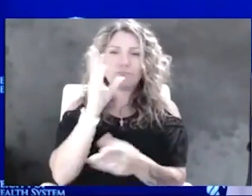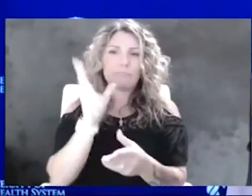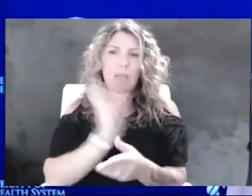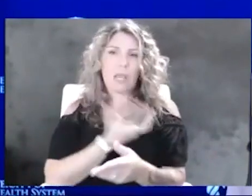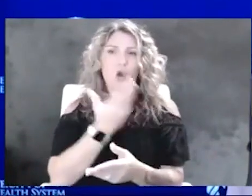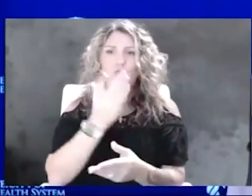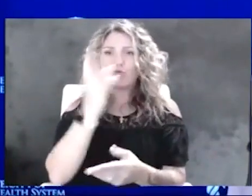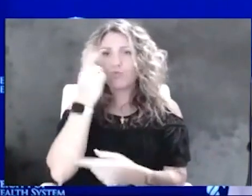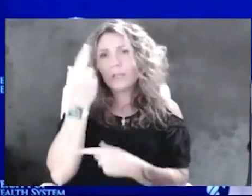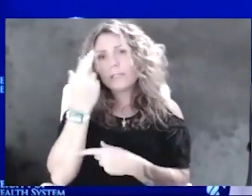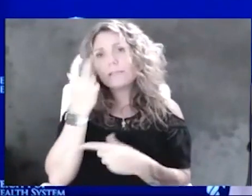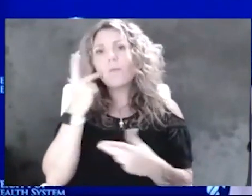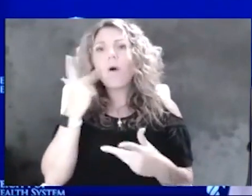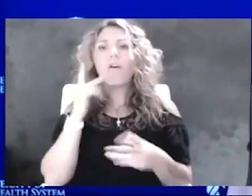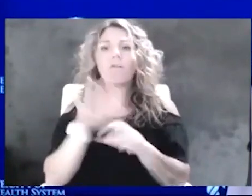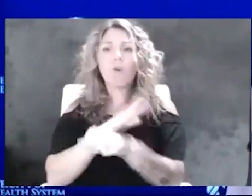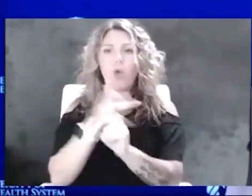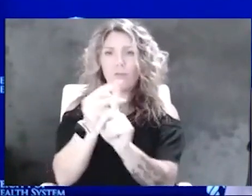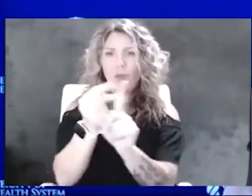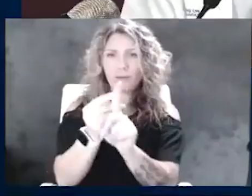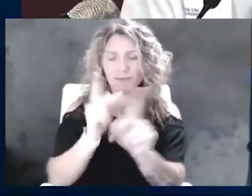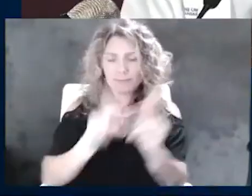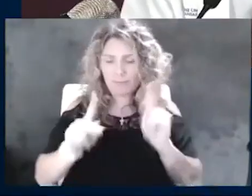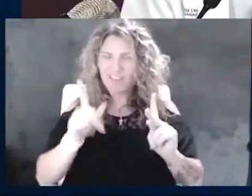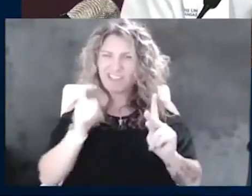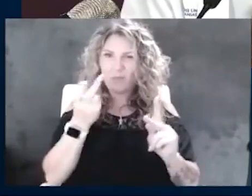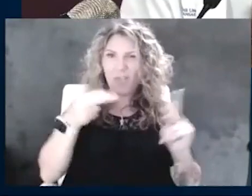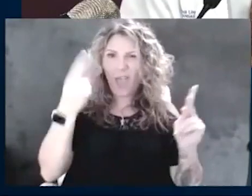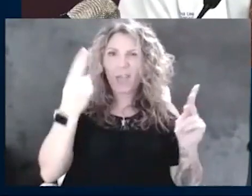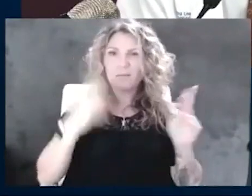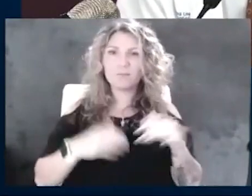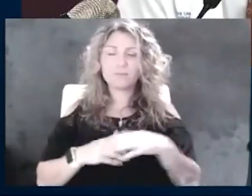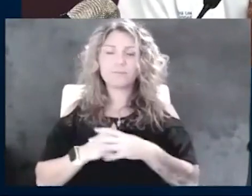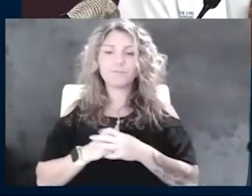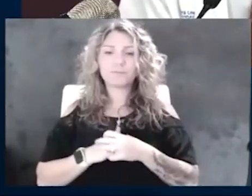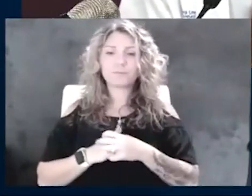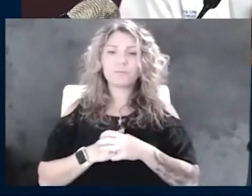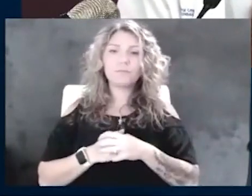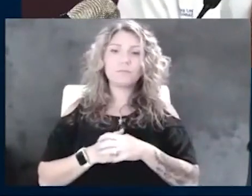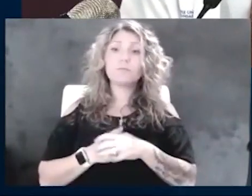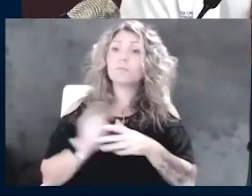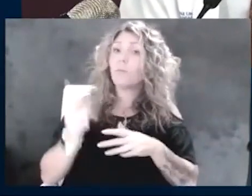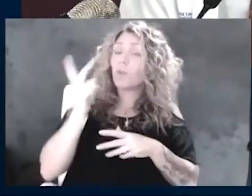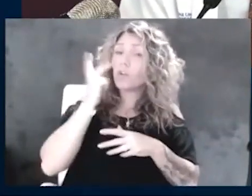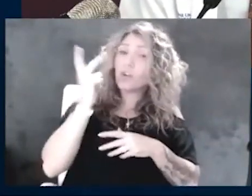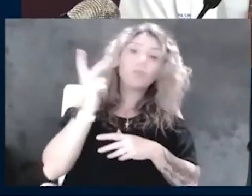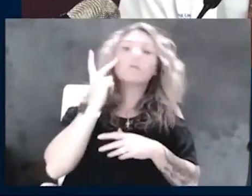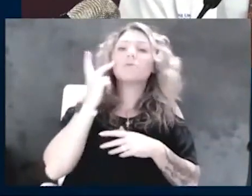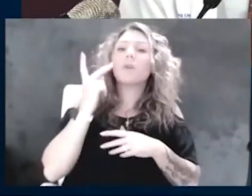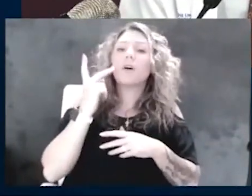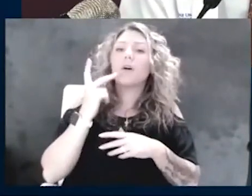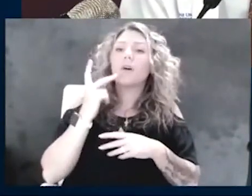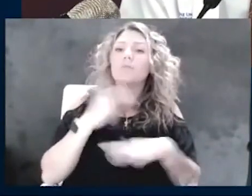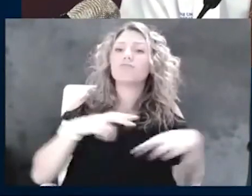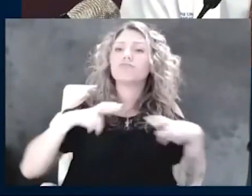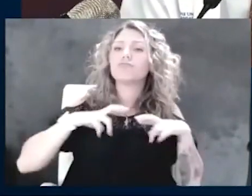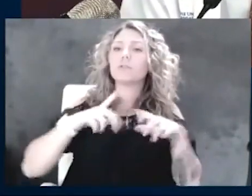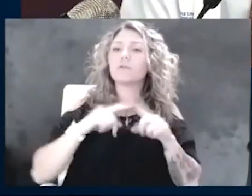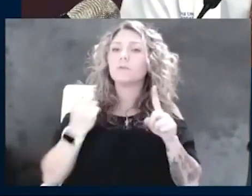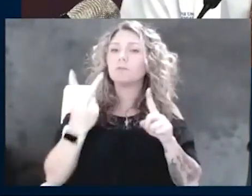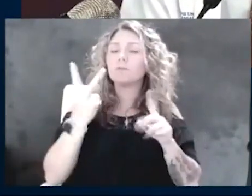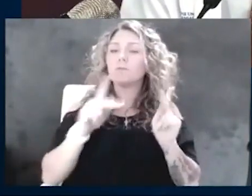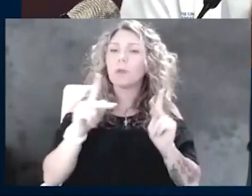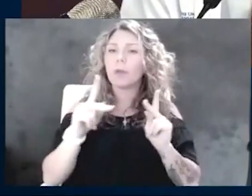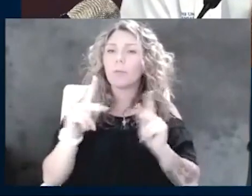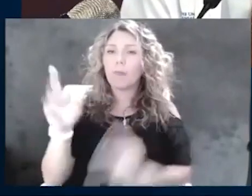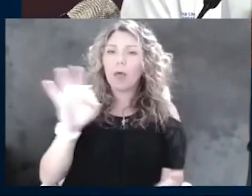fully vaccinated population is a little bit higher. Yeah. So you saw the resignation, I suspect, of the two people from the FDA Yeah. and two